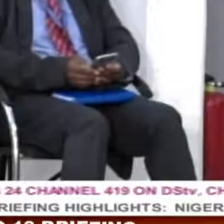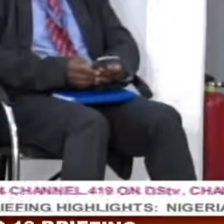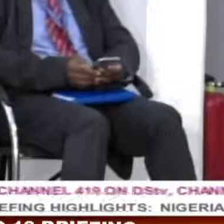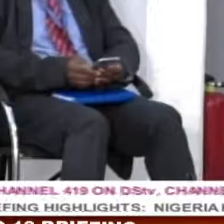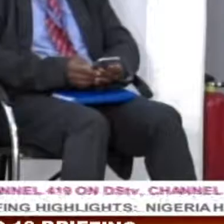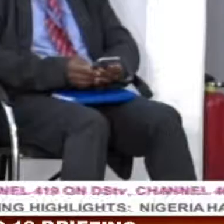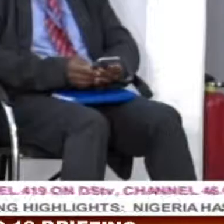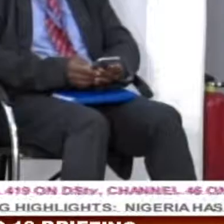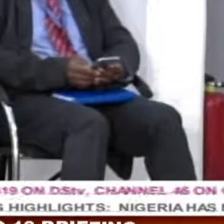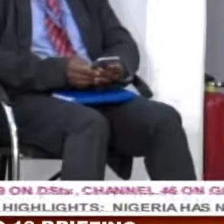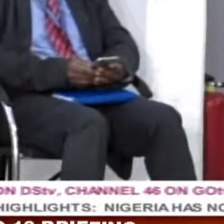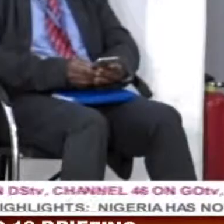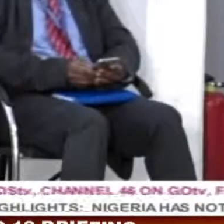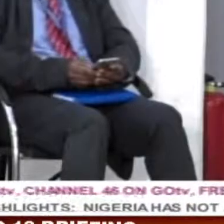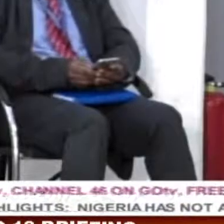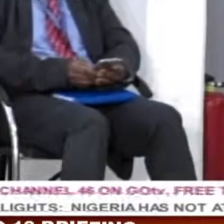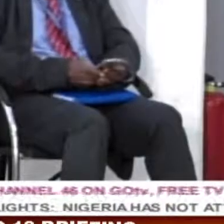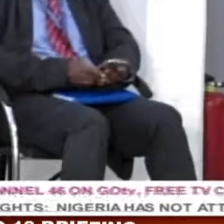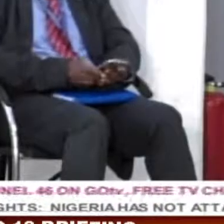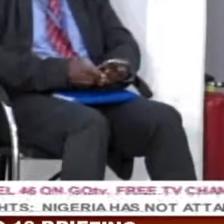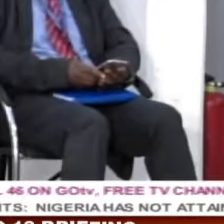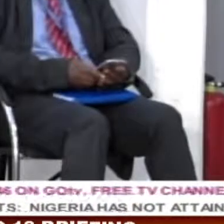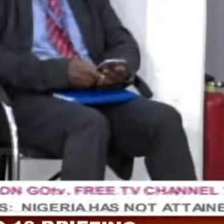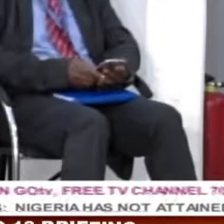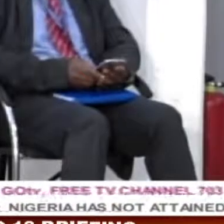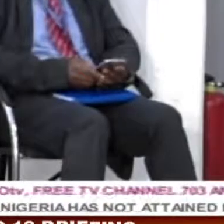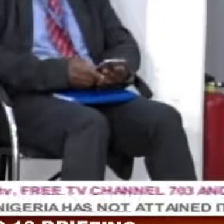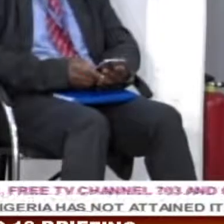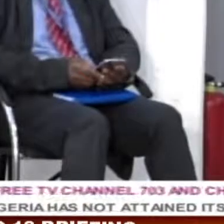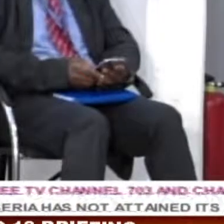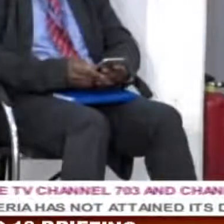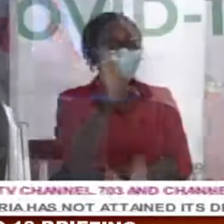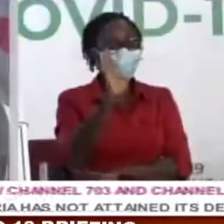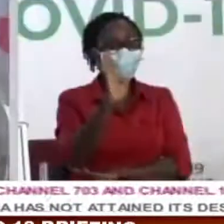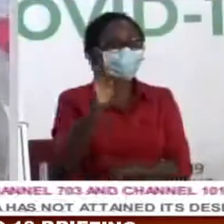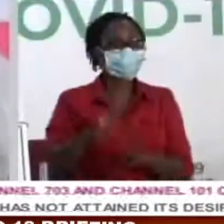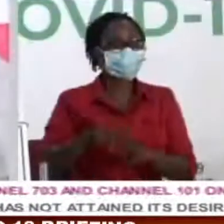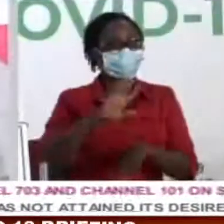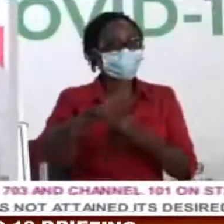Gentlemen of the media, good afternoon to you all.